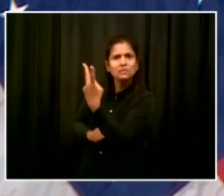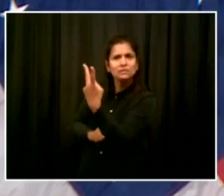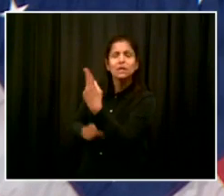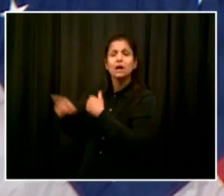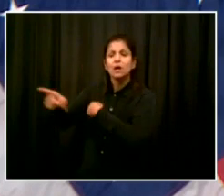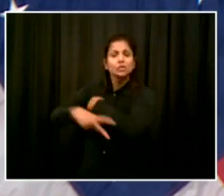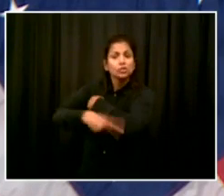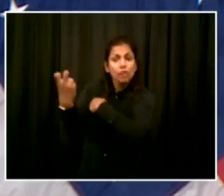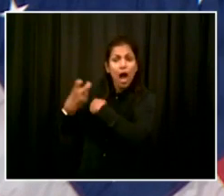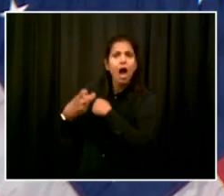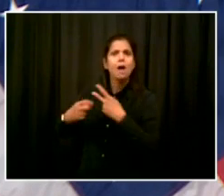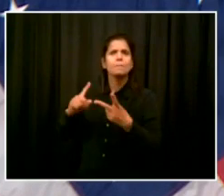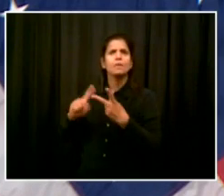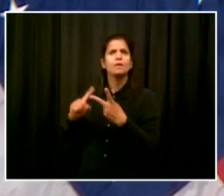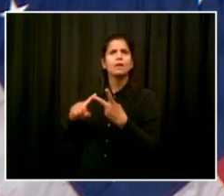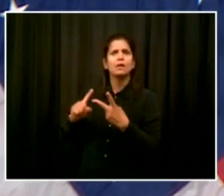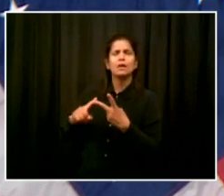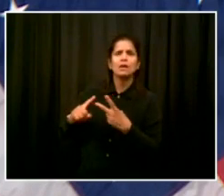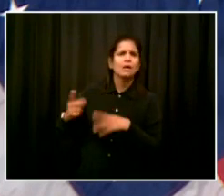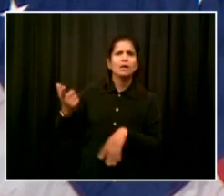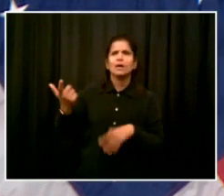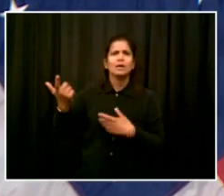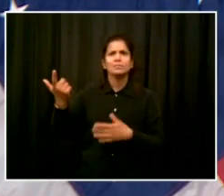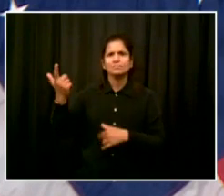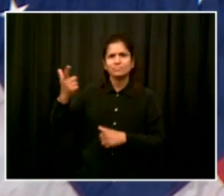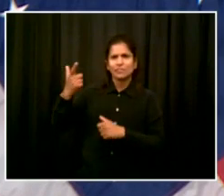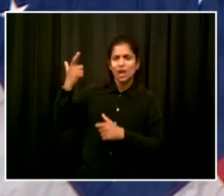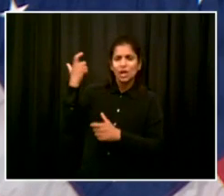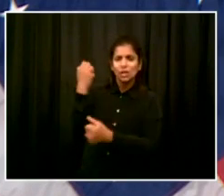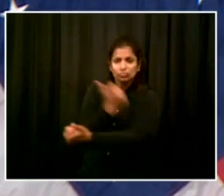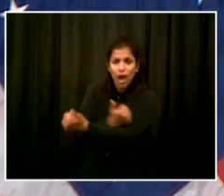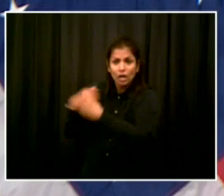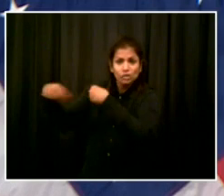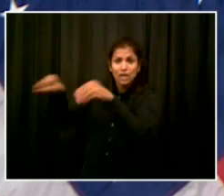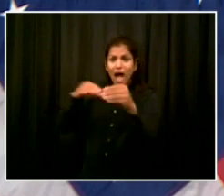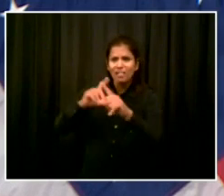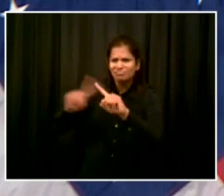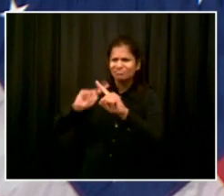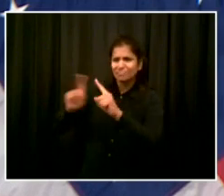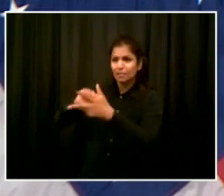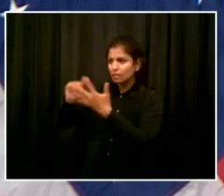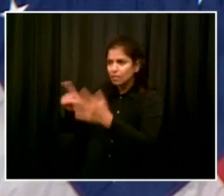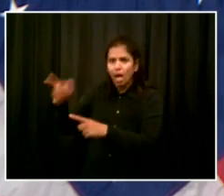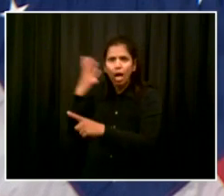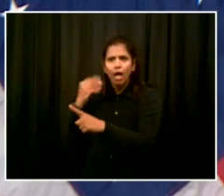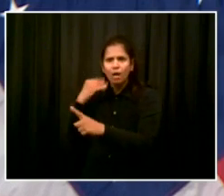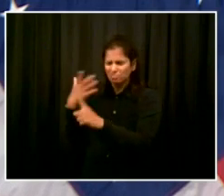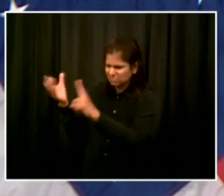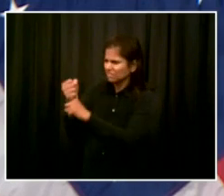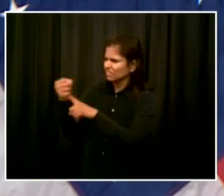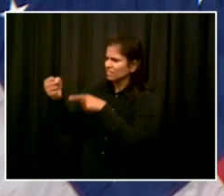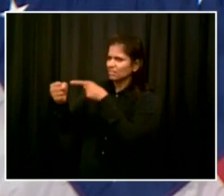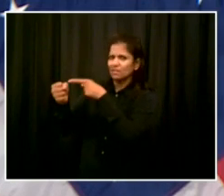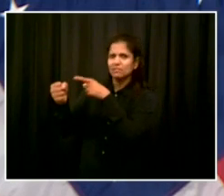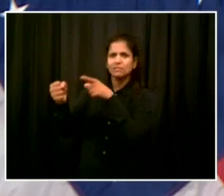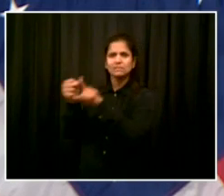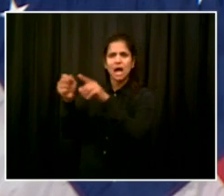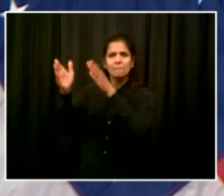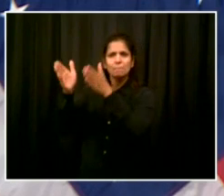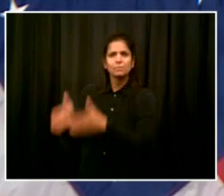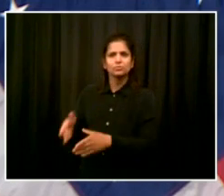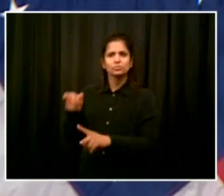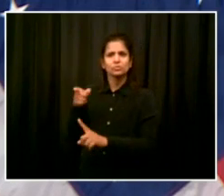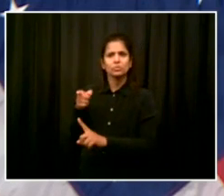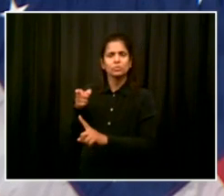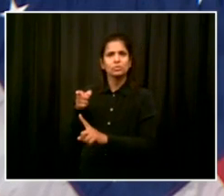don't know the exact examples of what you're referring to, but please, you cannot ignore the fact of what